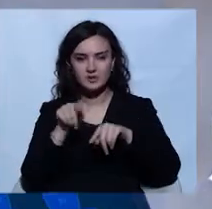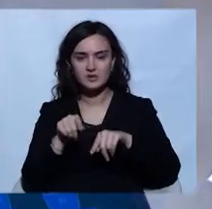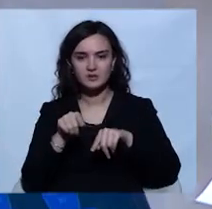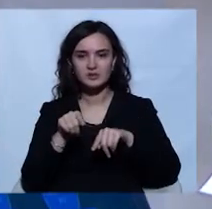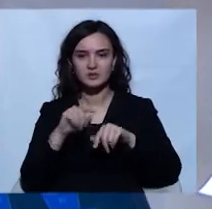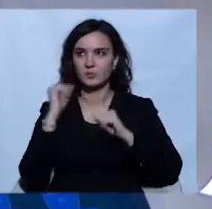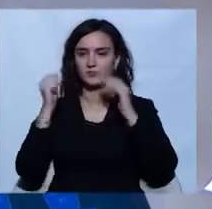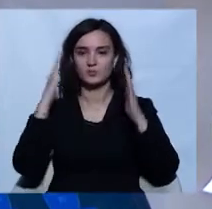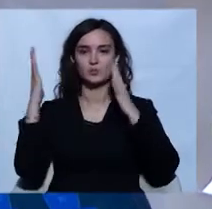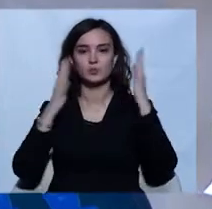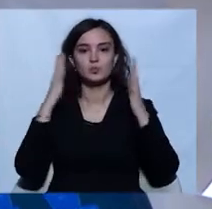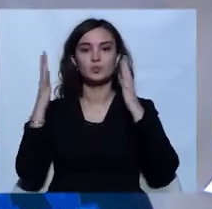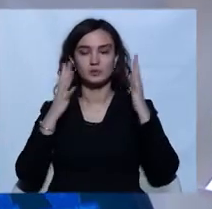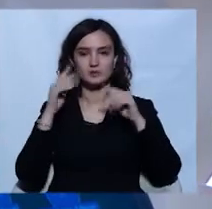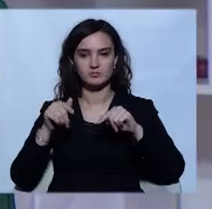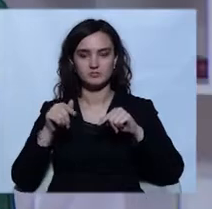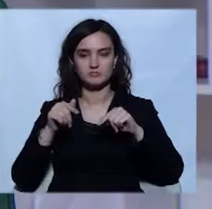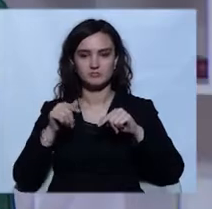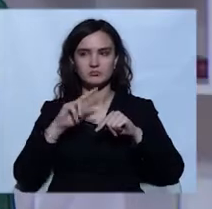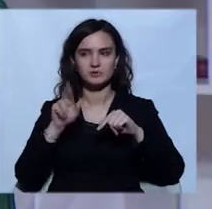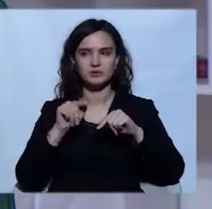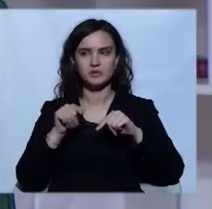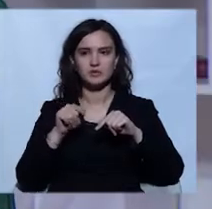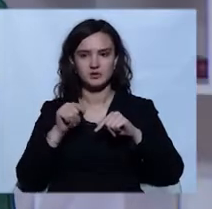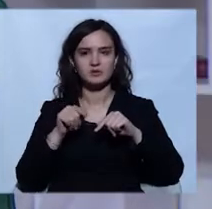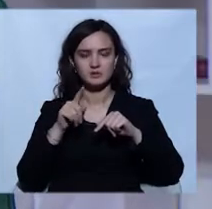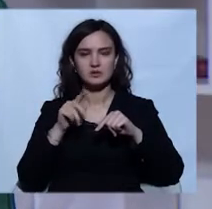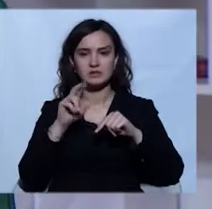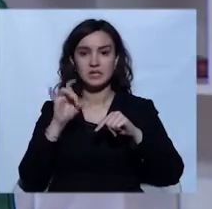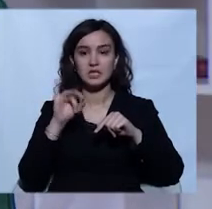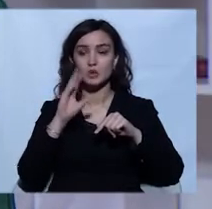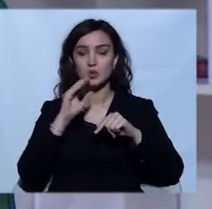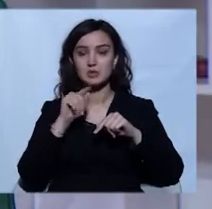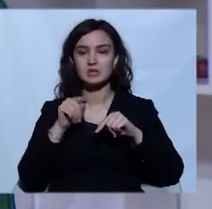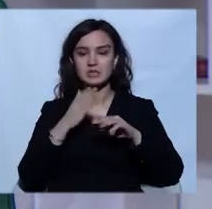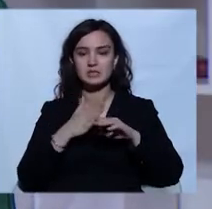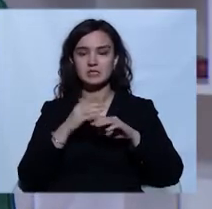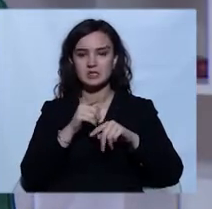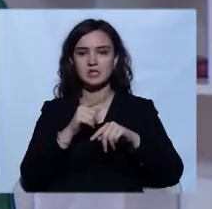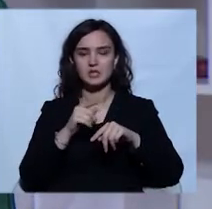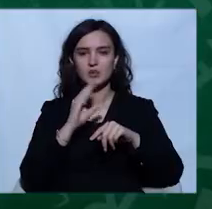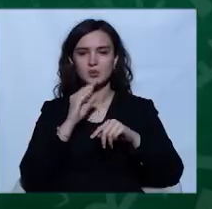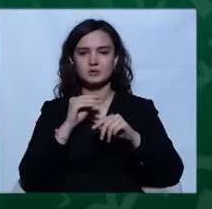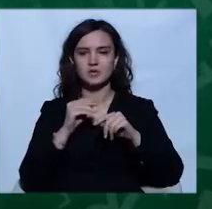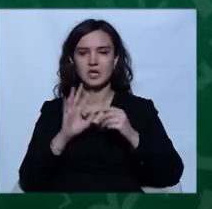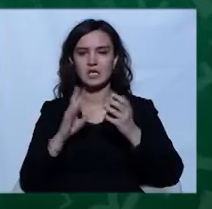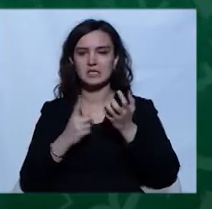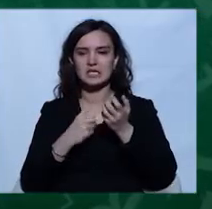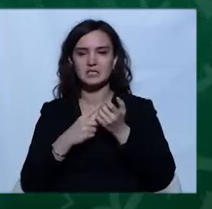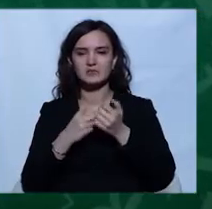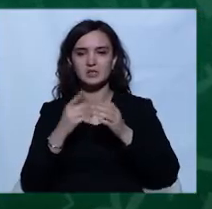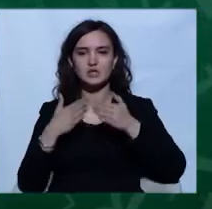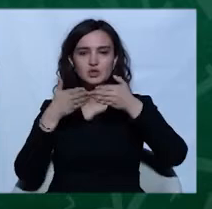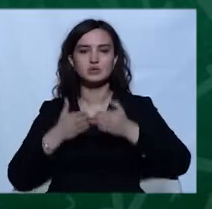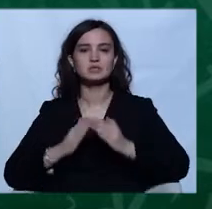the wind, by the power of the wind. And hopefully, Darrell, when you are sailing, you do not encounter a